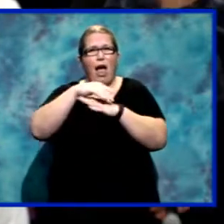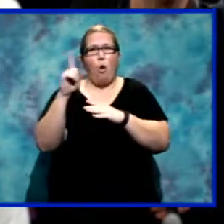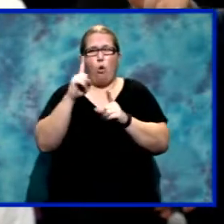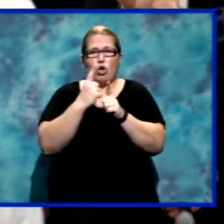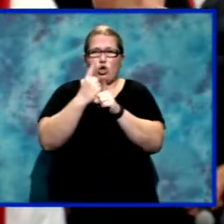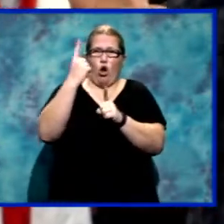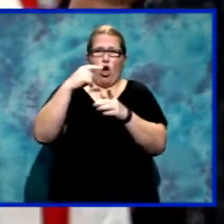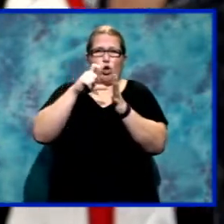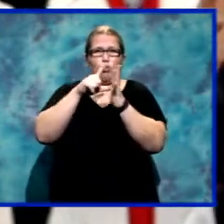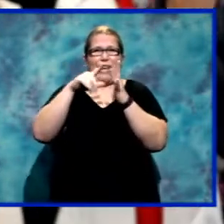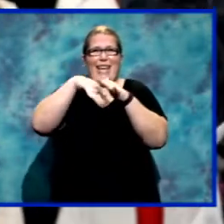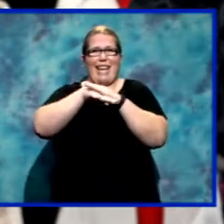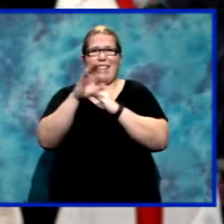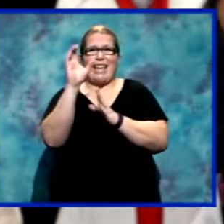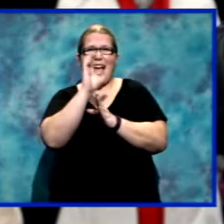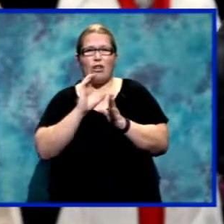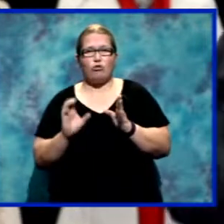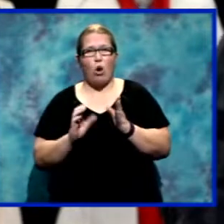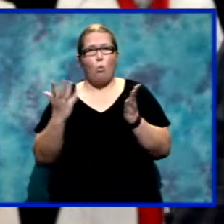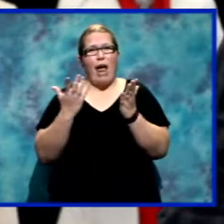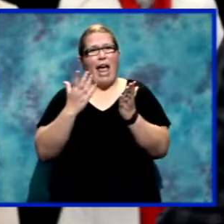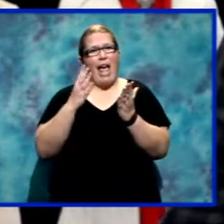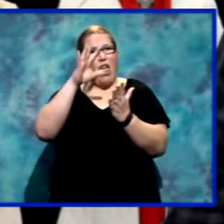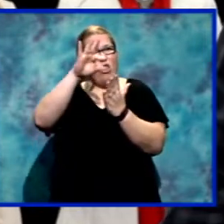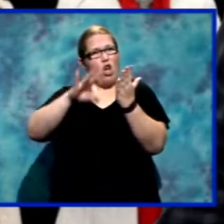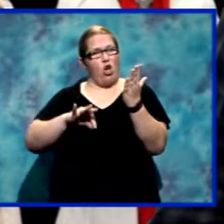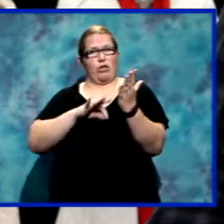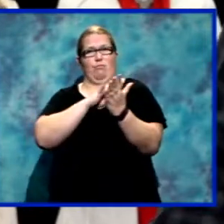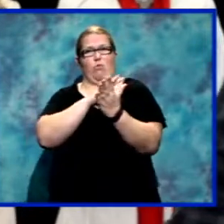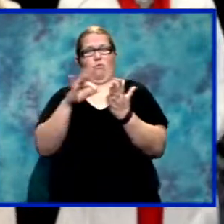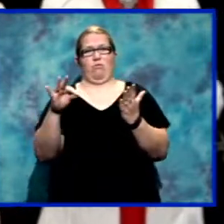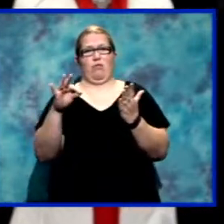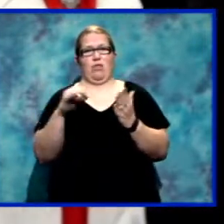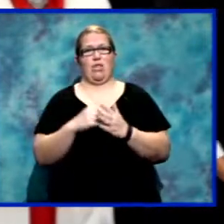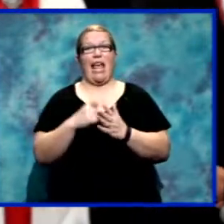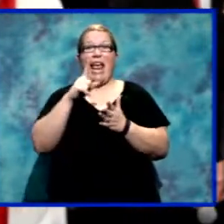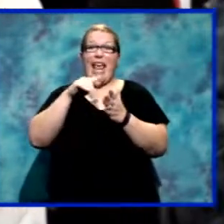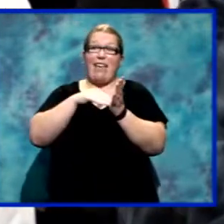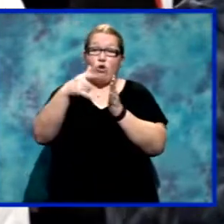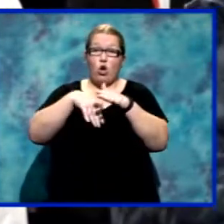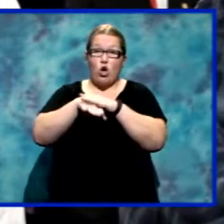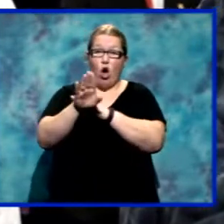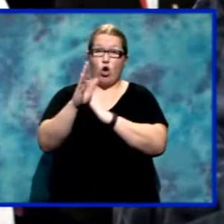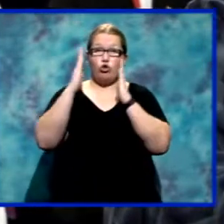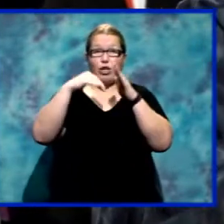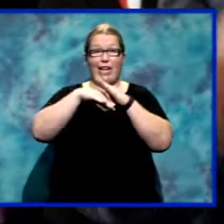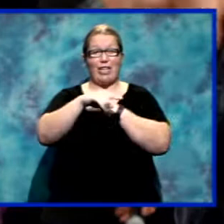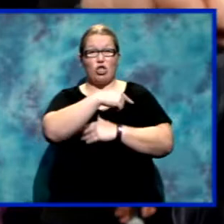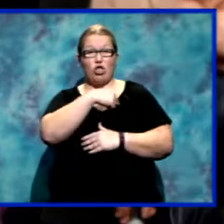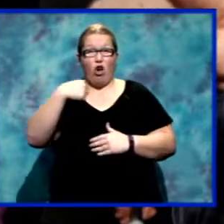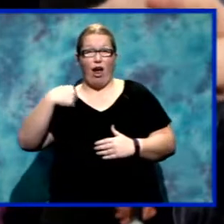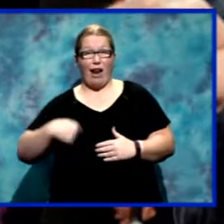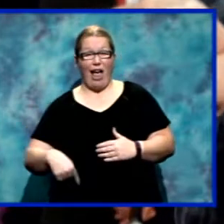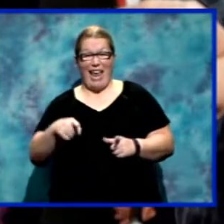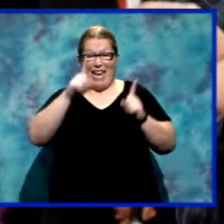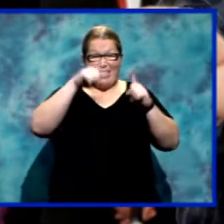this country where the gospel is exploding. Now, if you go to church in China and it starts